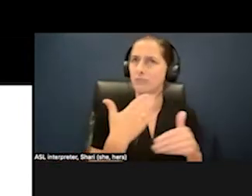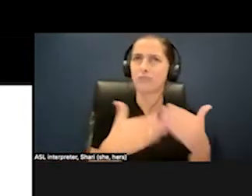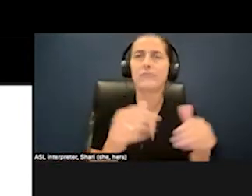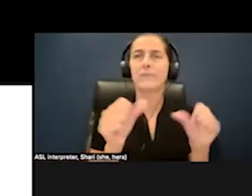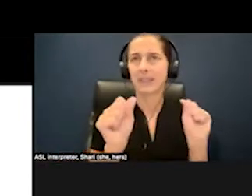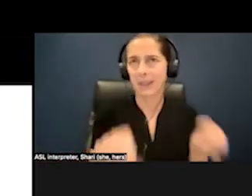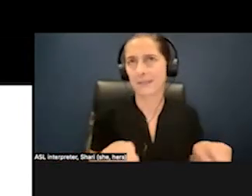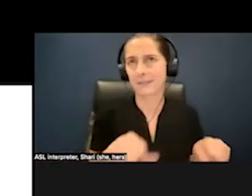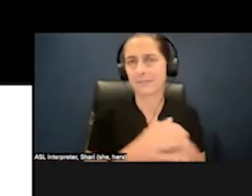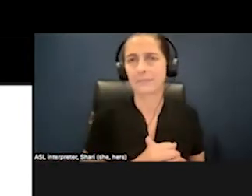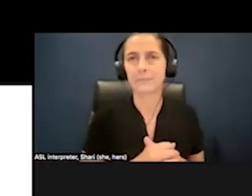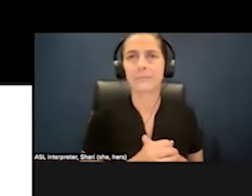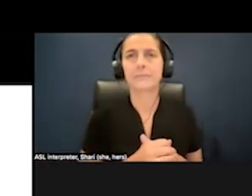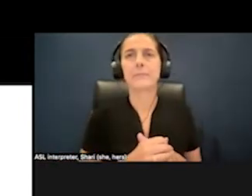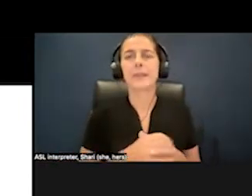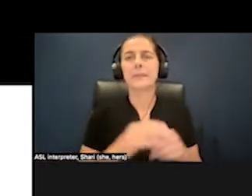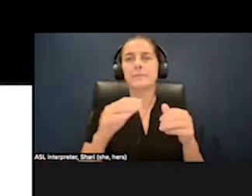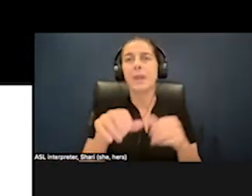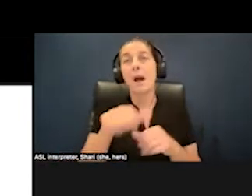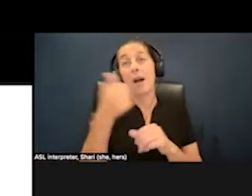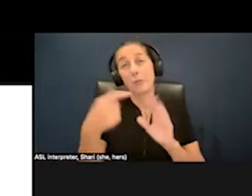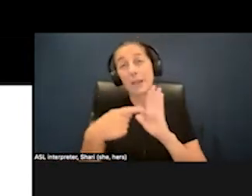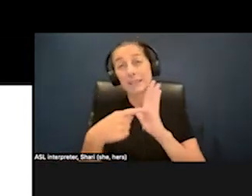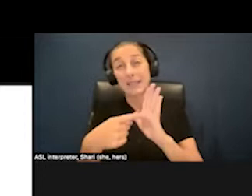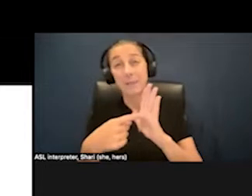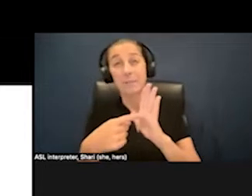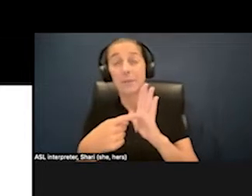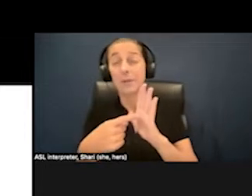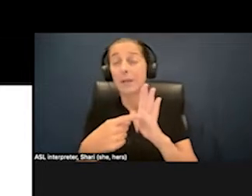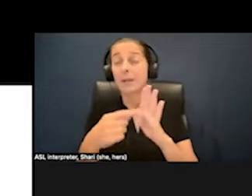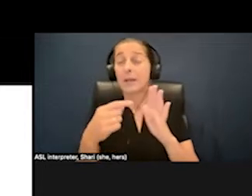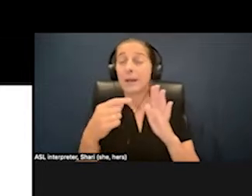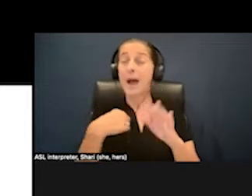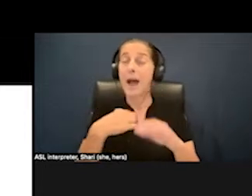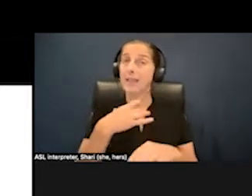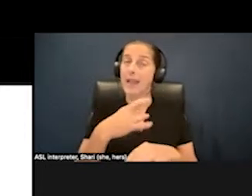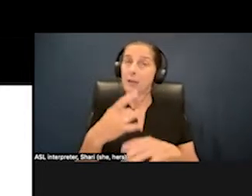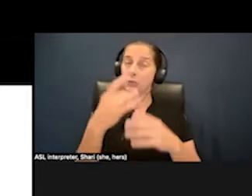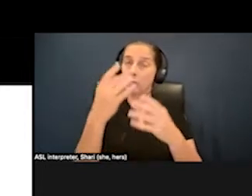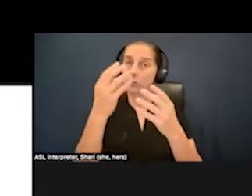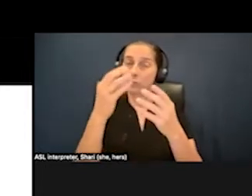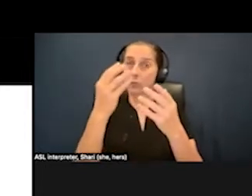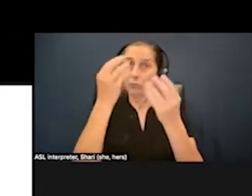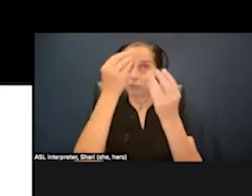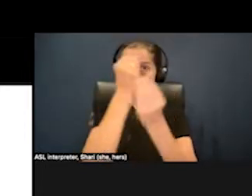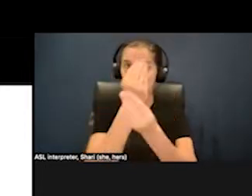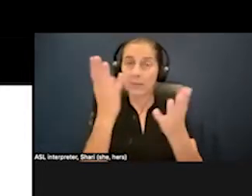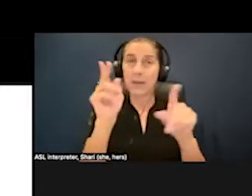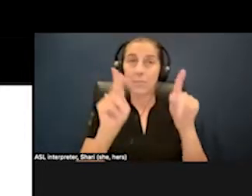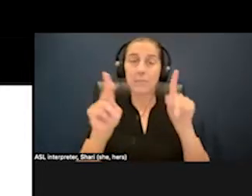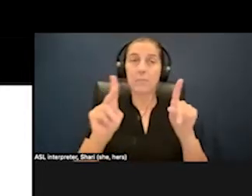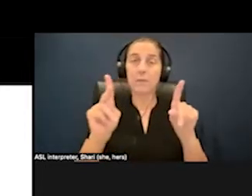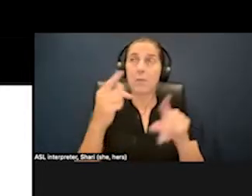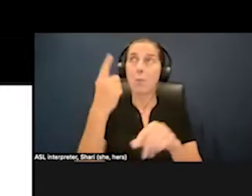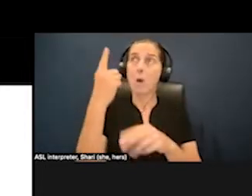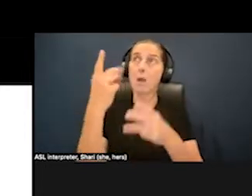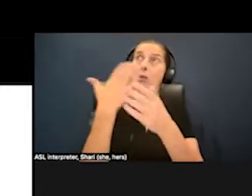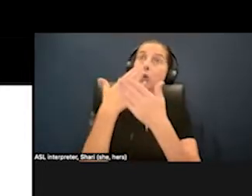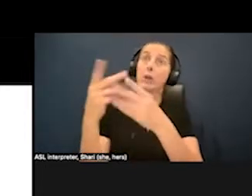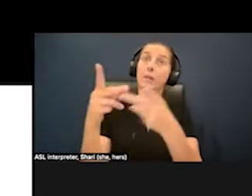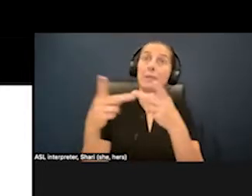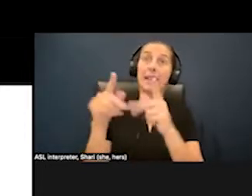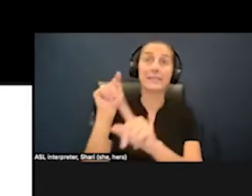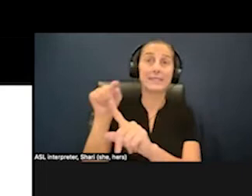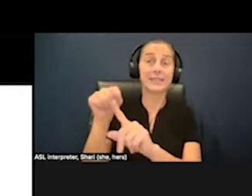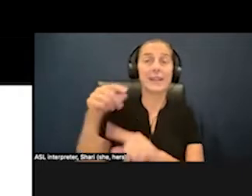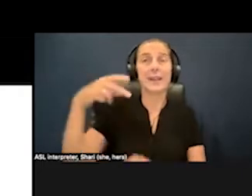And one example of another resource that I love to direct folks to as well is Planned Parenthood in Massachusetts has done a